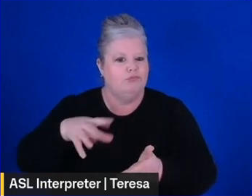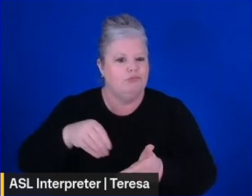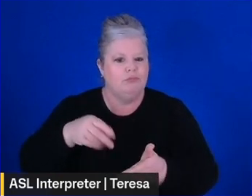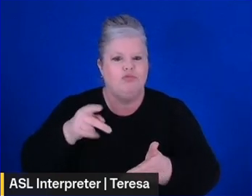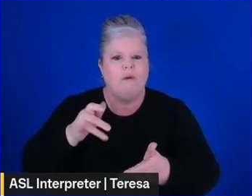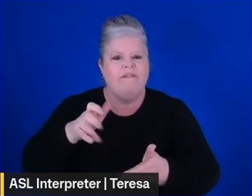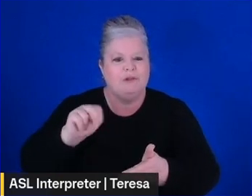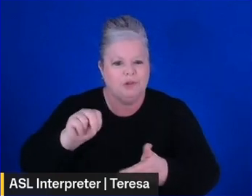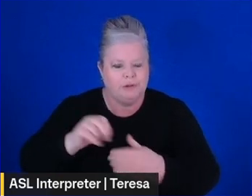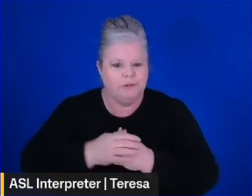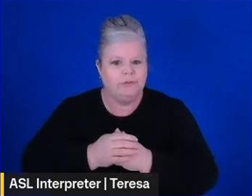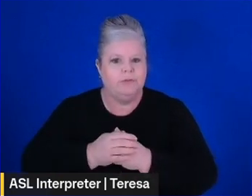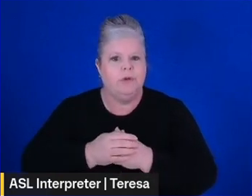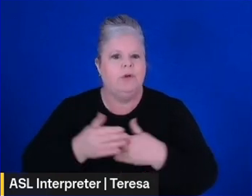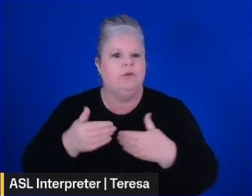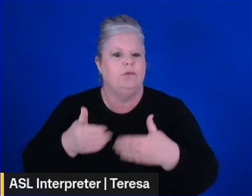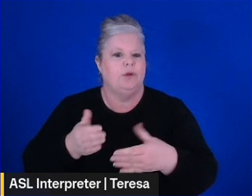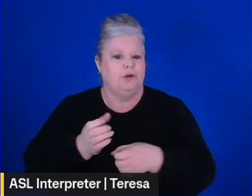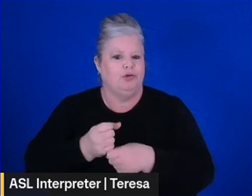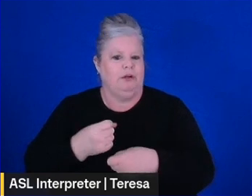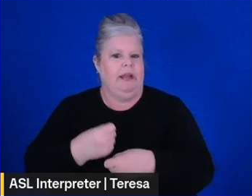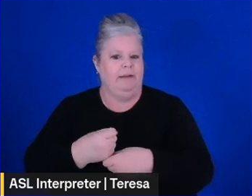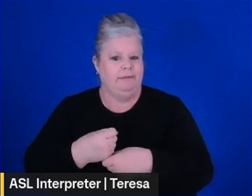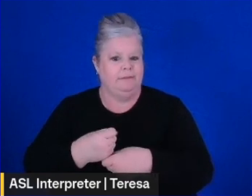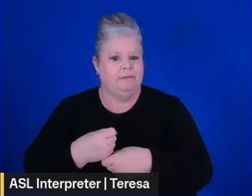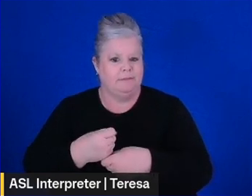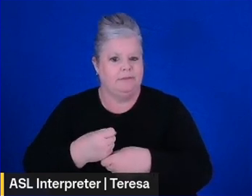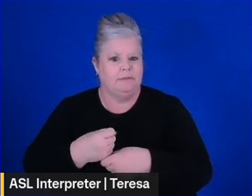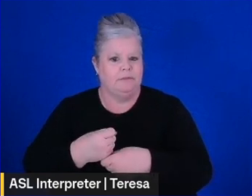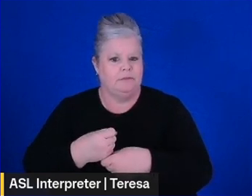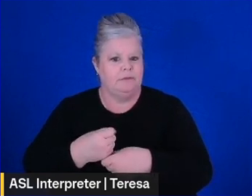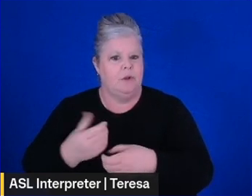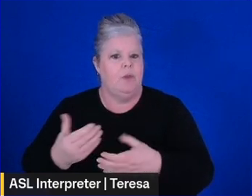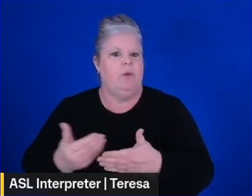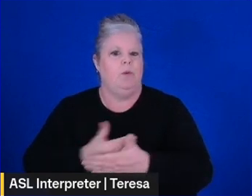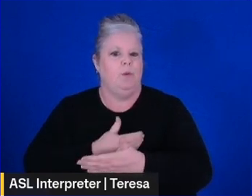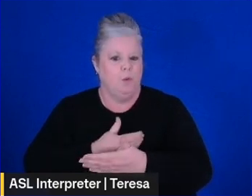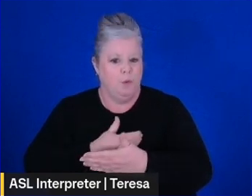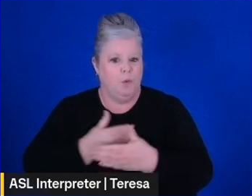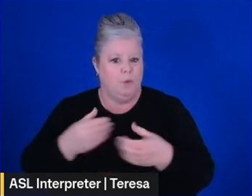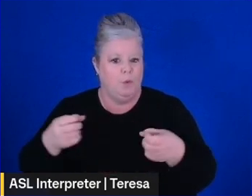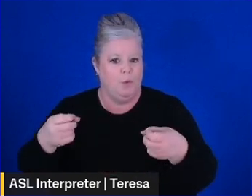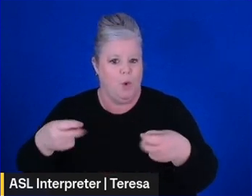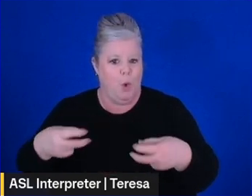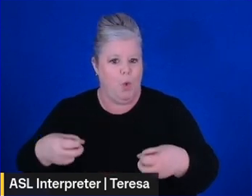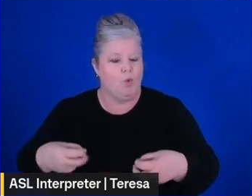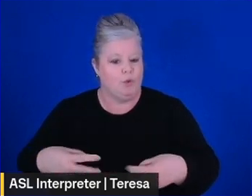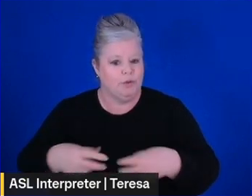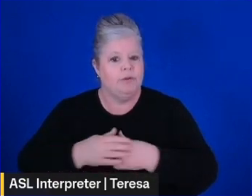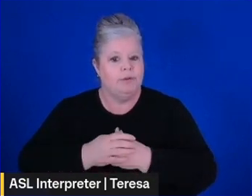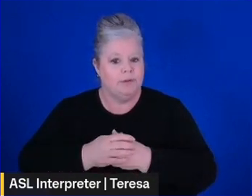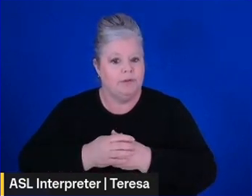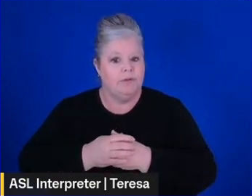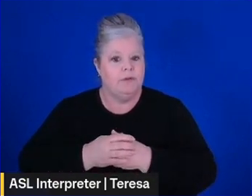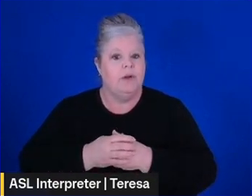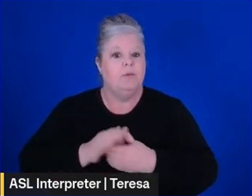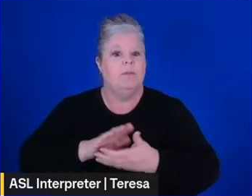publish the no-code Terraform module into the